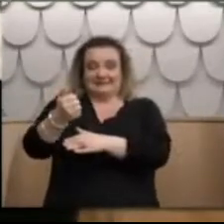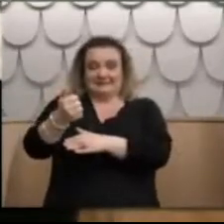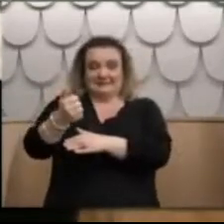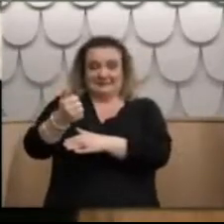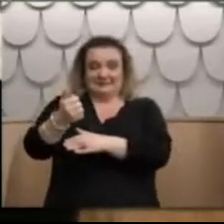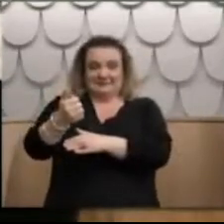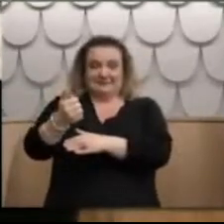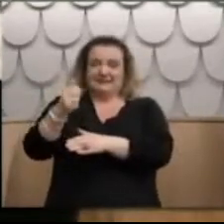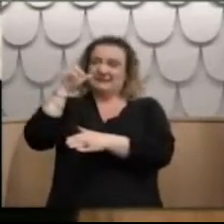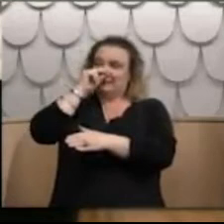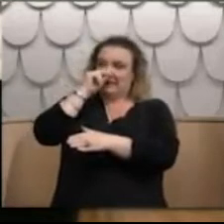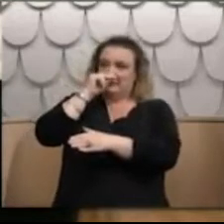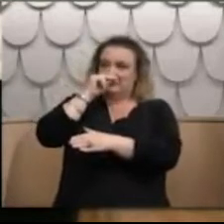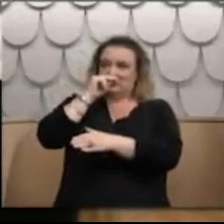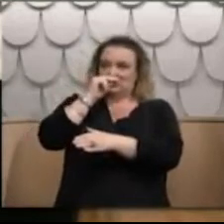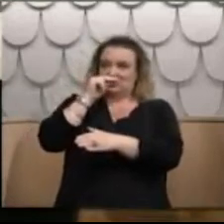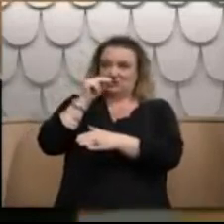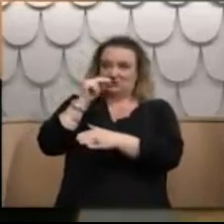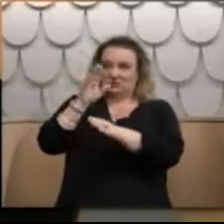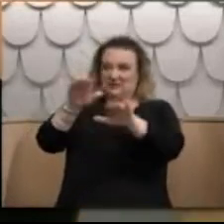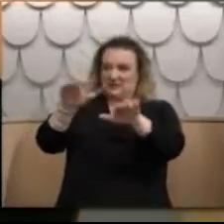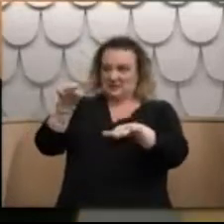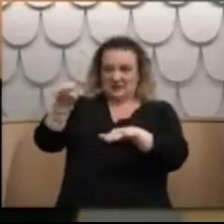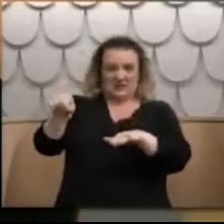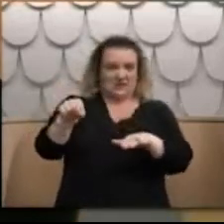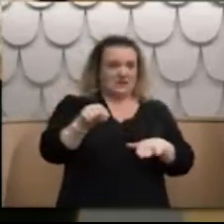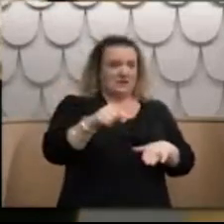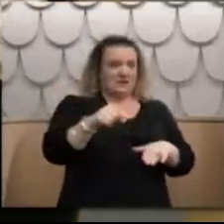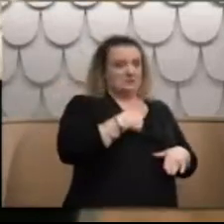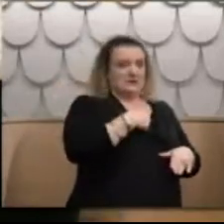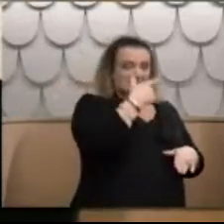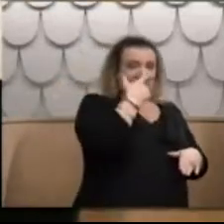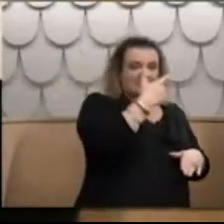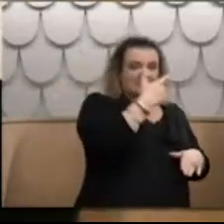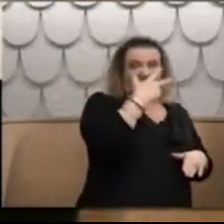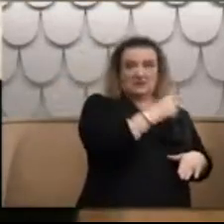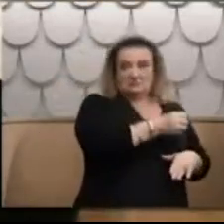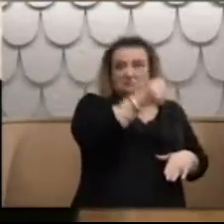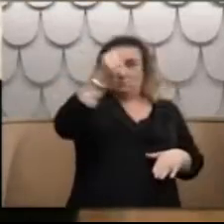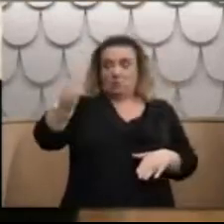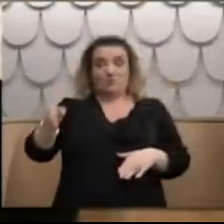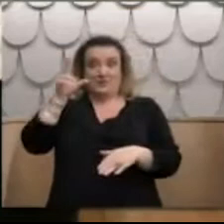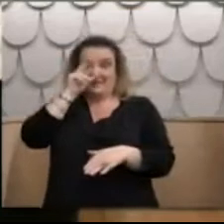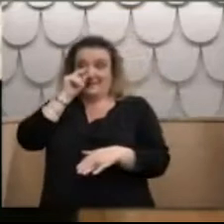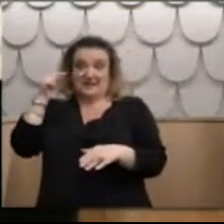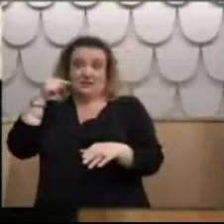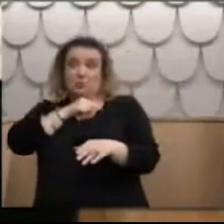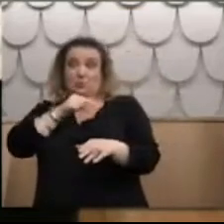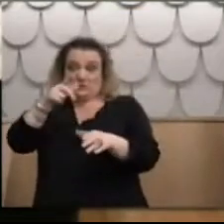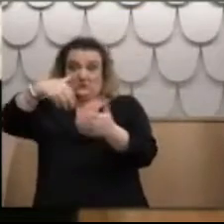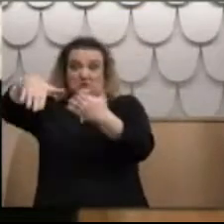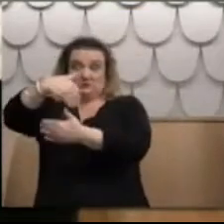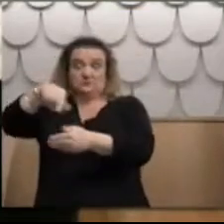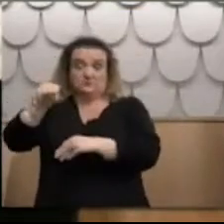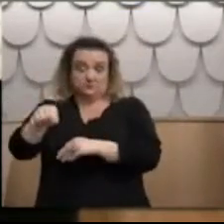And they threw me in there when I was 7 or 8. 68, I was in there. And